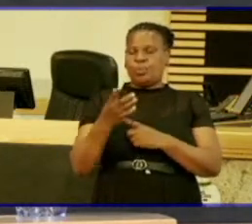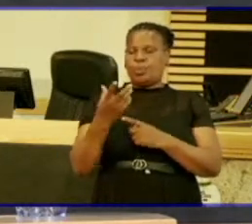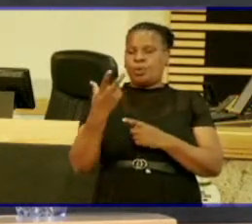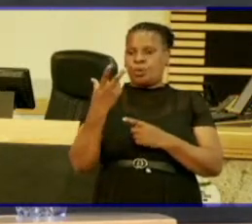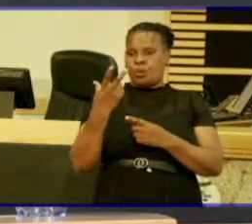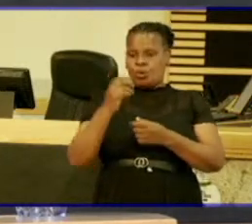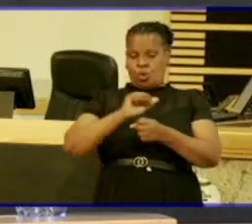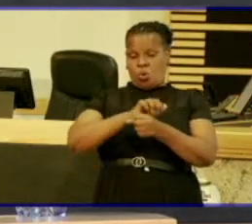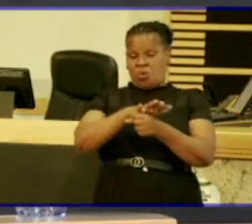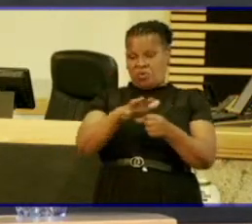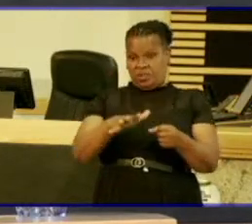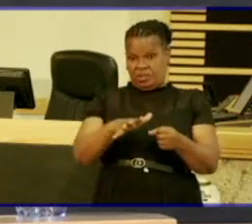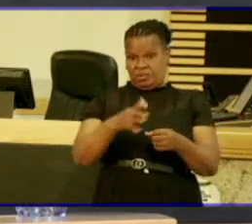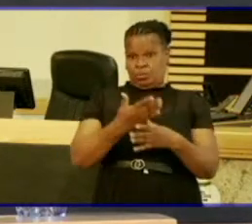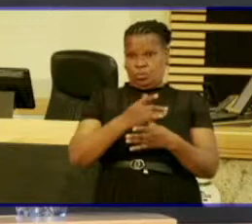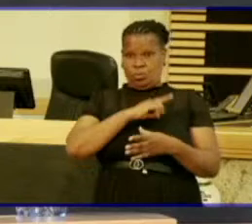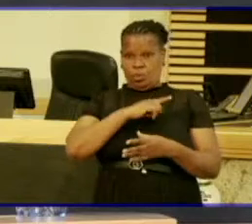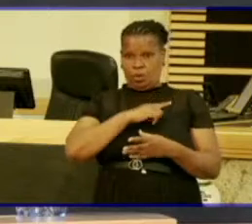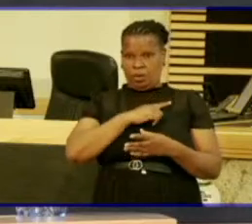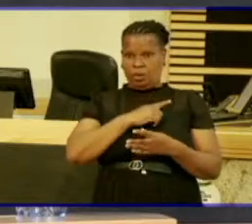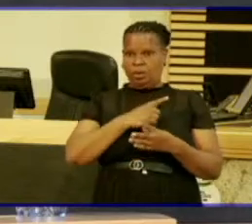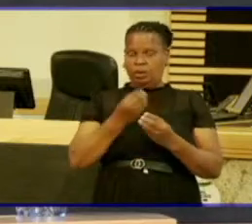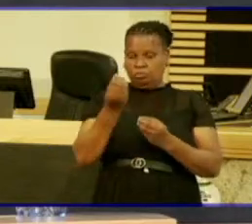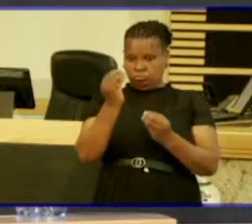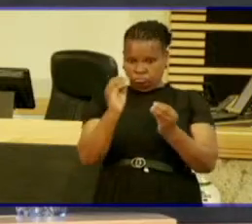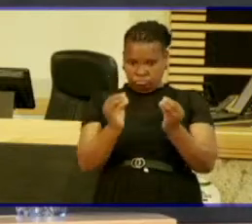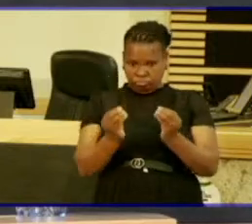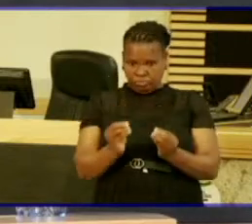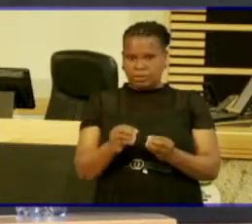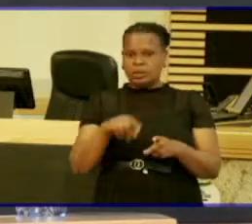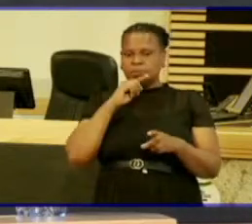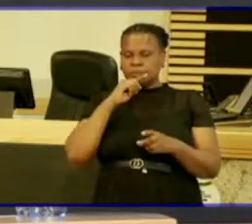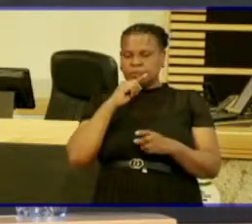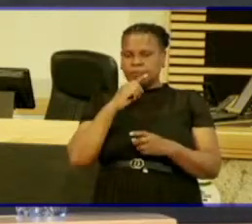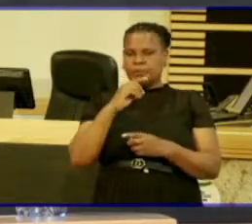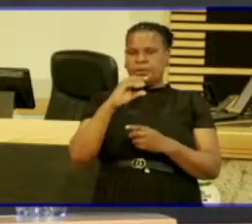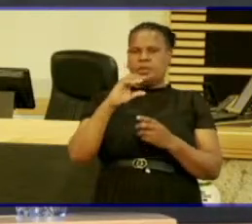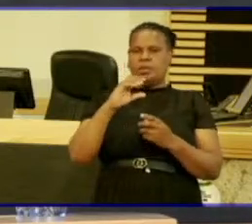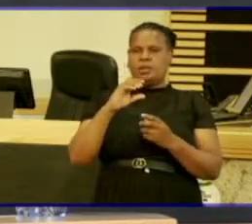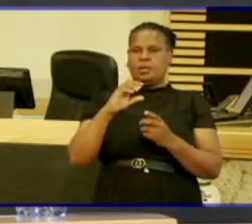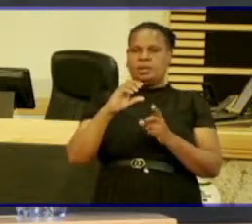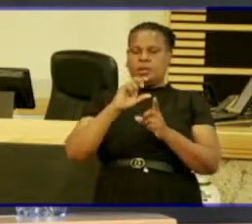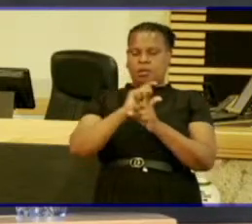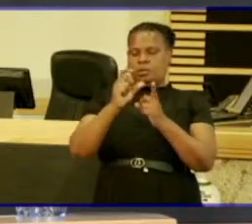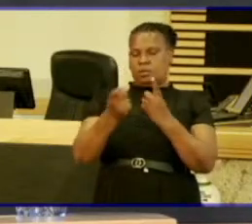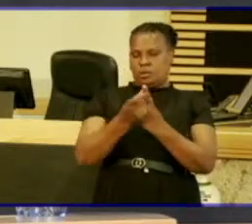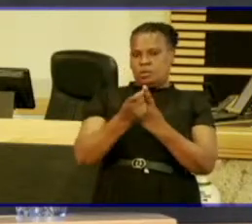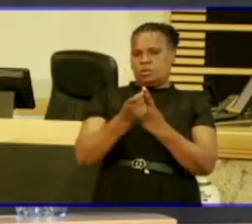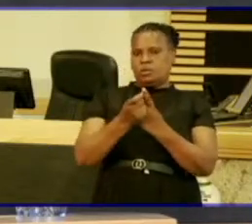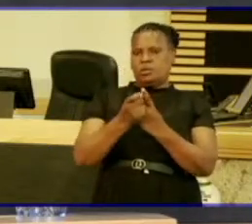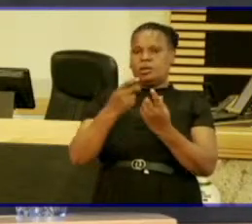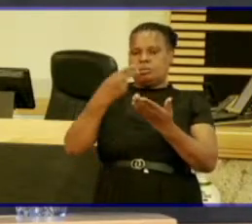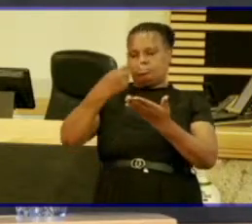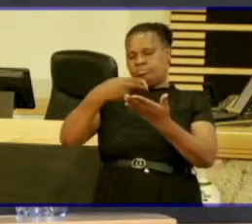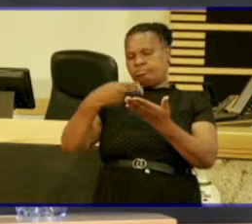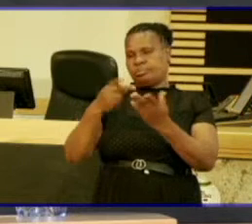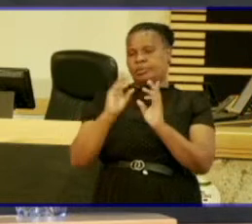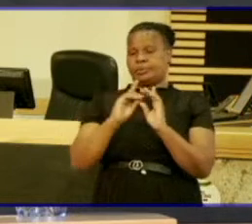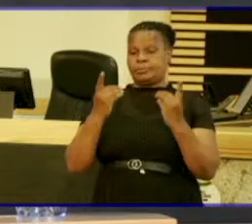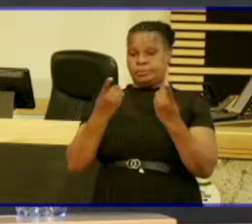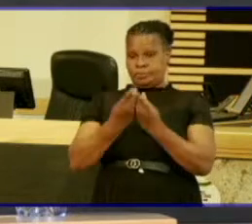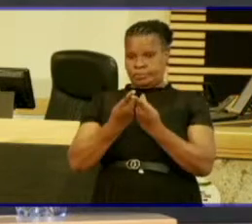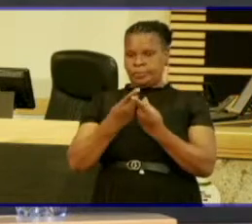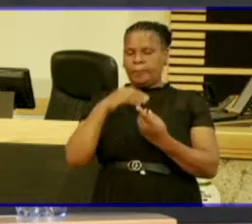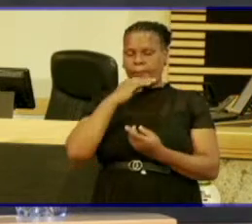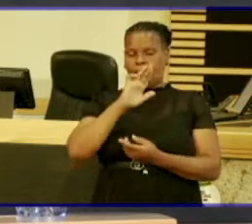negatively affected sport, recreation, arts and culture. To mitigate this, we set aside a budget of 9 million